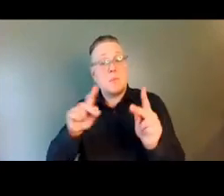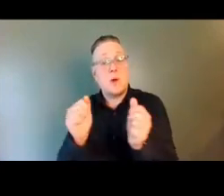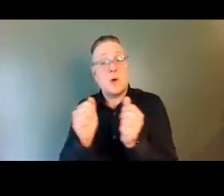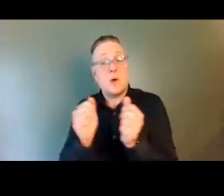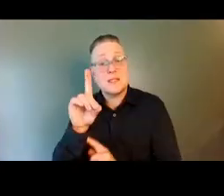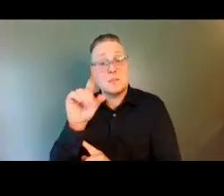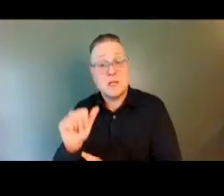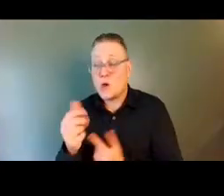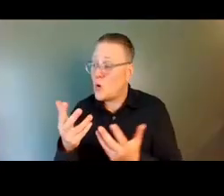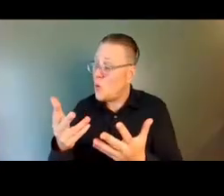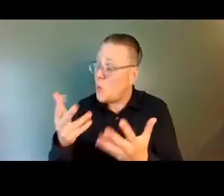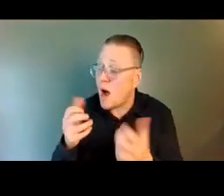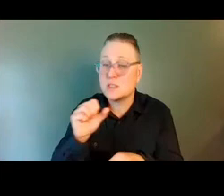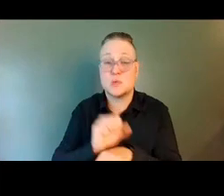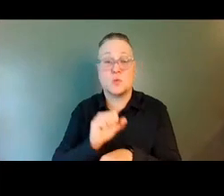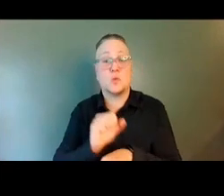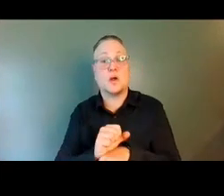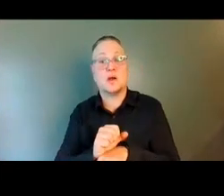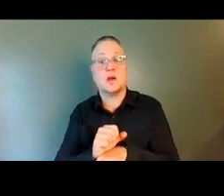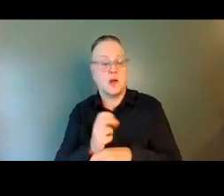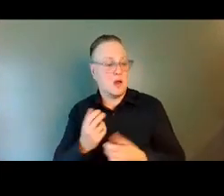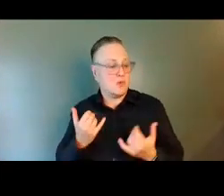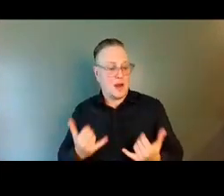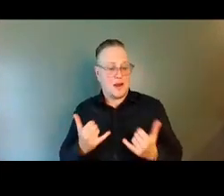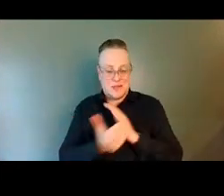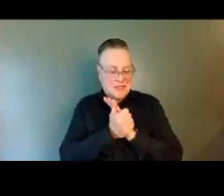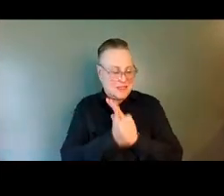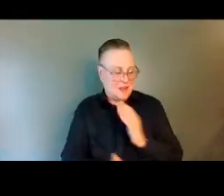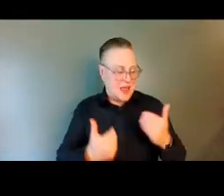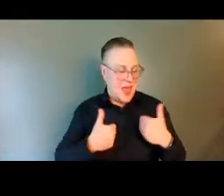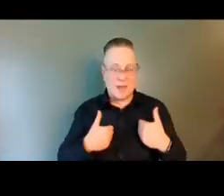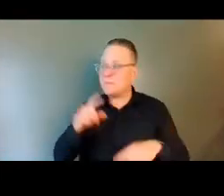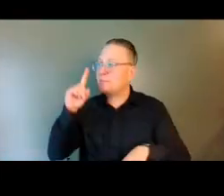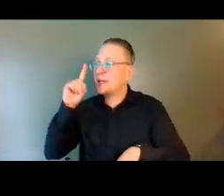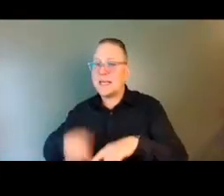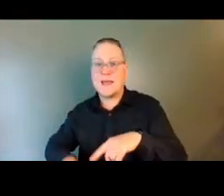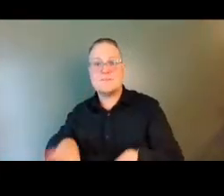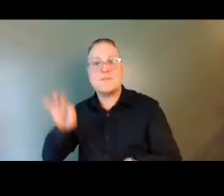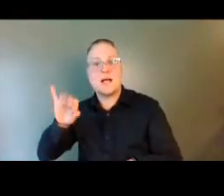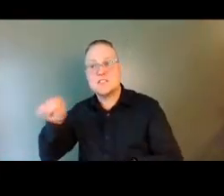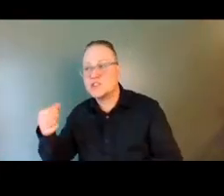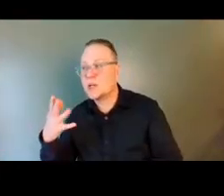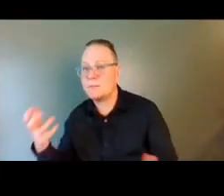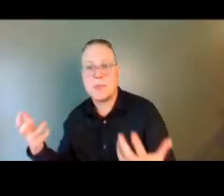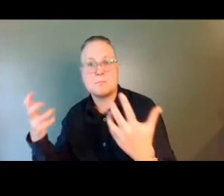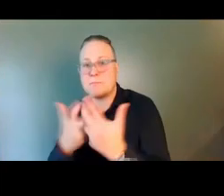underpaid, working below their competencies, or are exposed to a high unemployment rate.